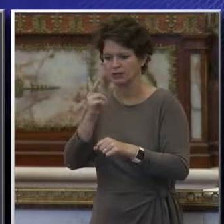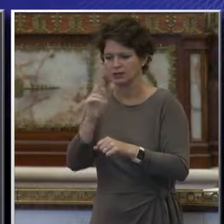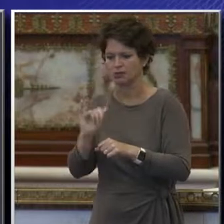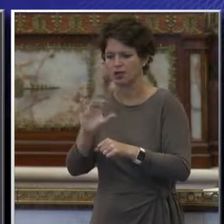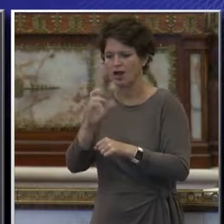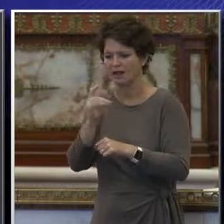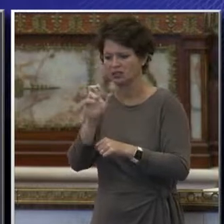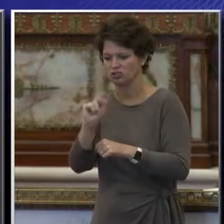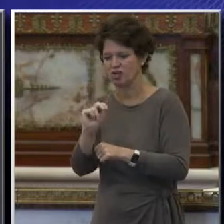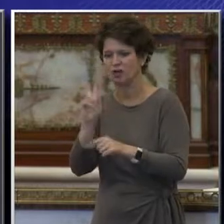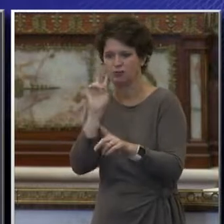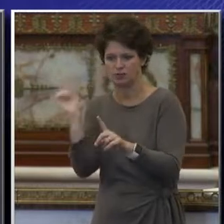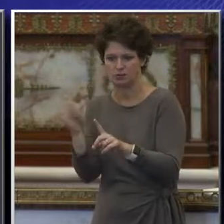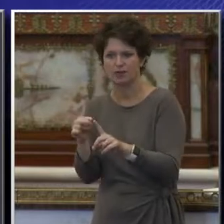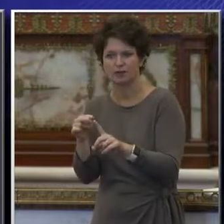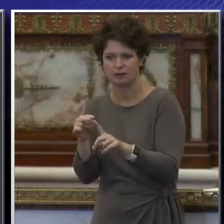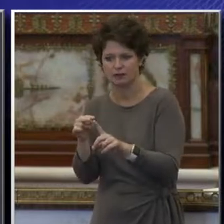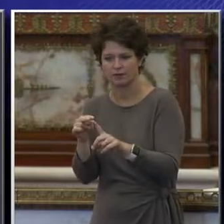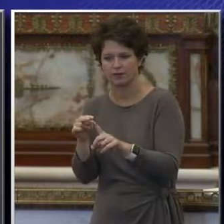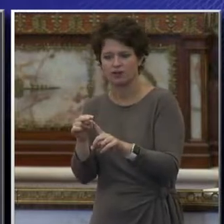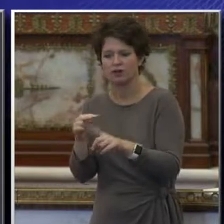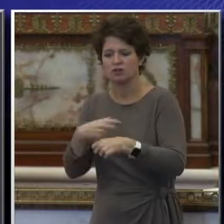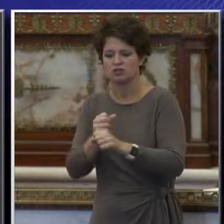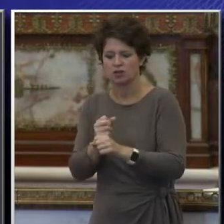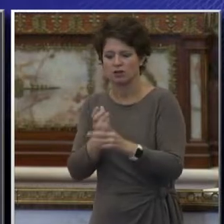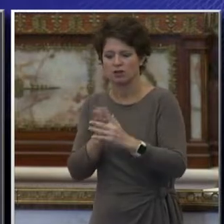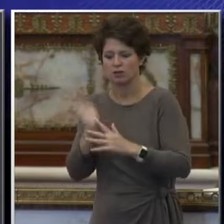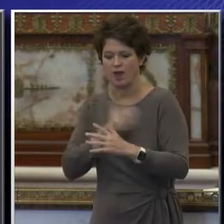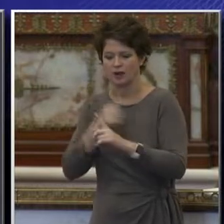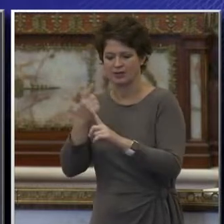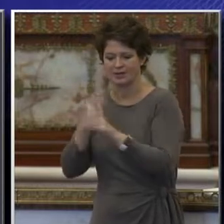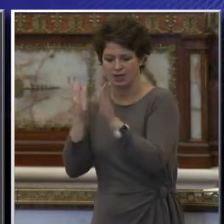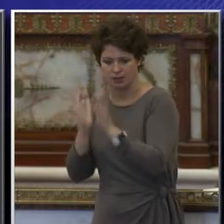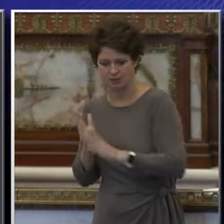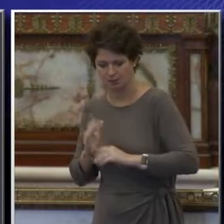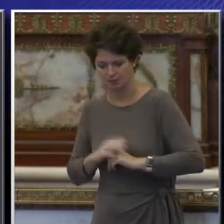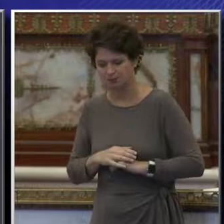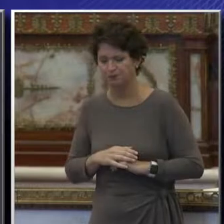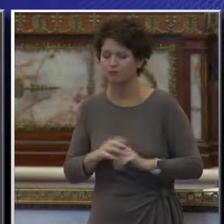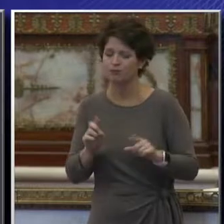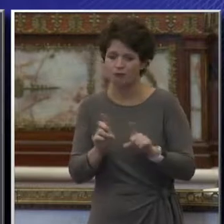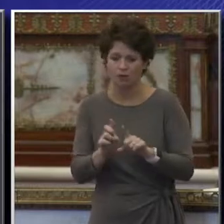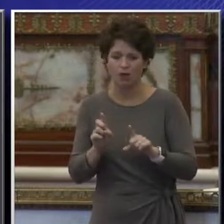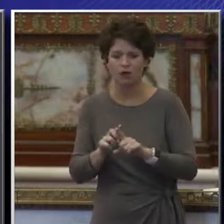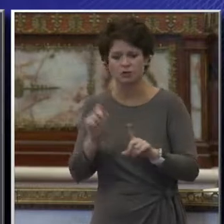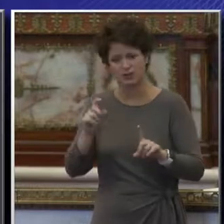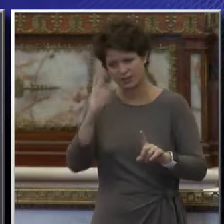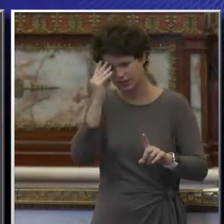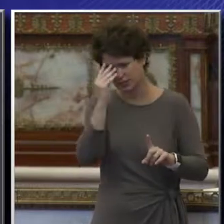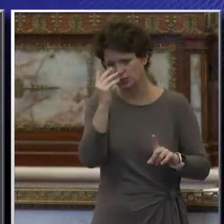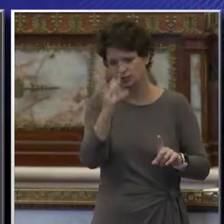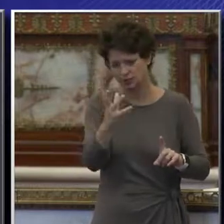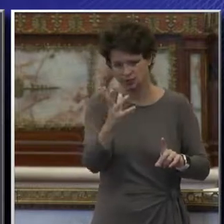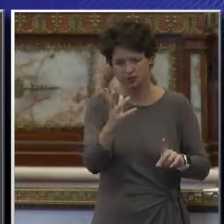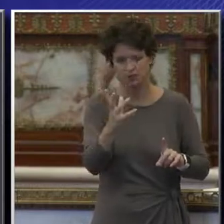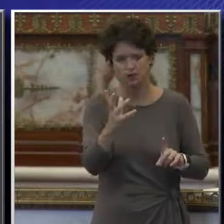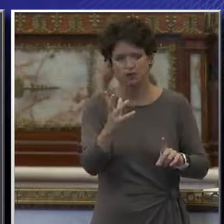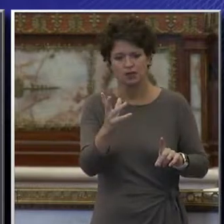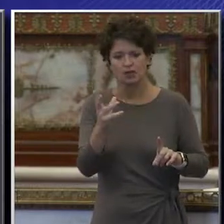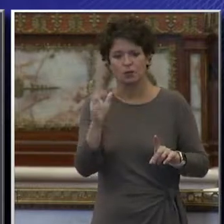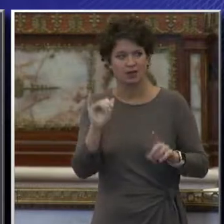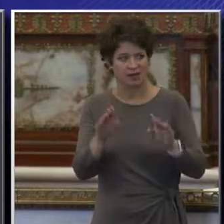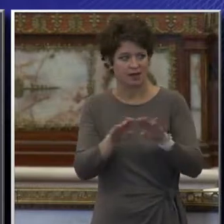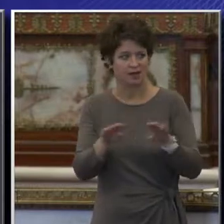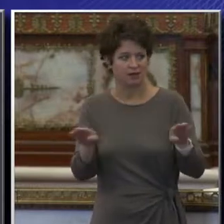perspective, going to be proposed and generated by our tenant. And then also I should mention there's, you know, with that